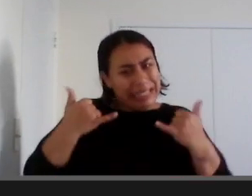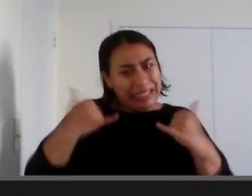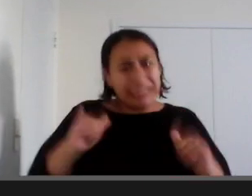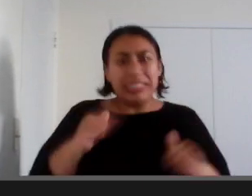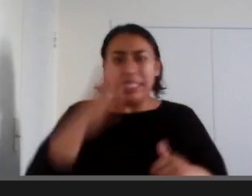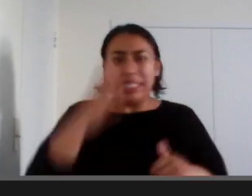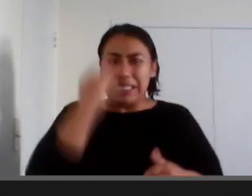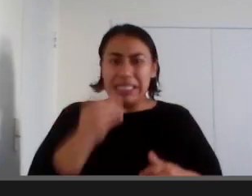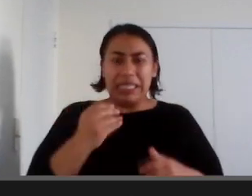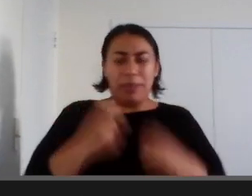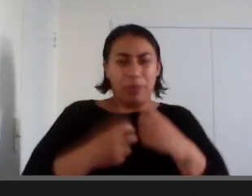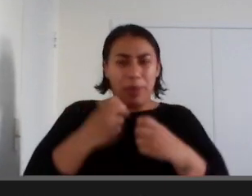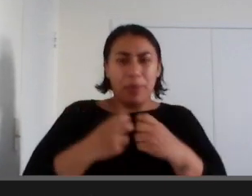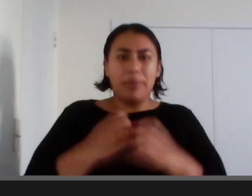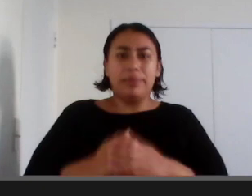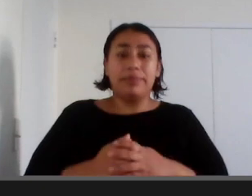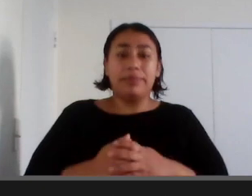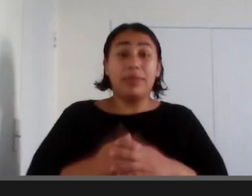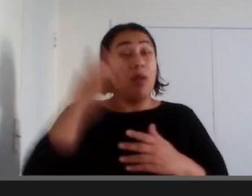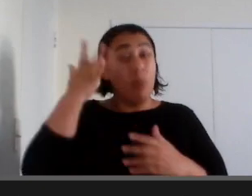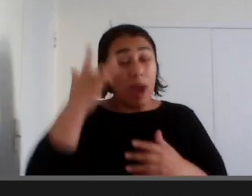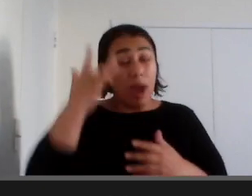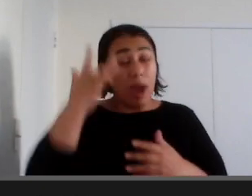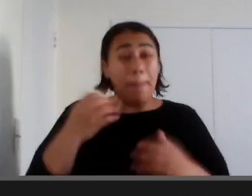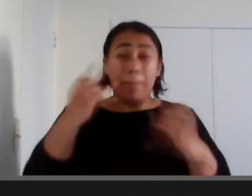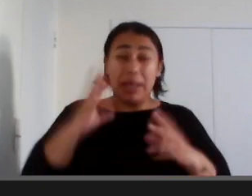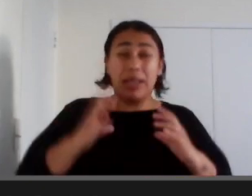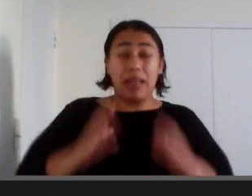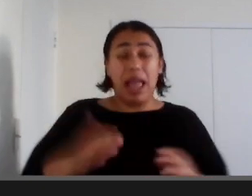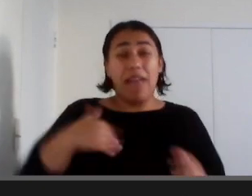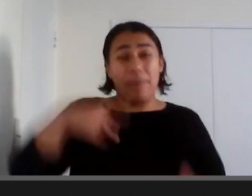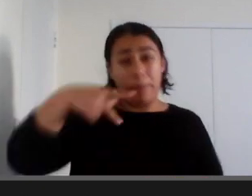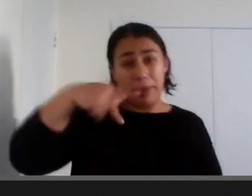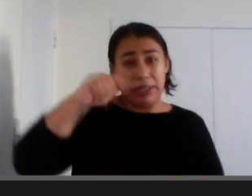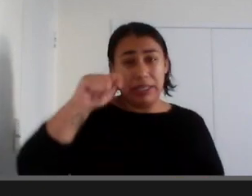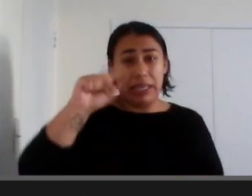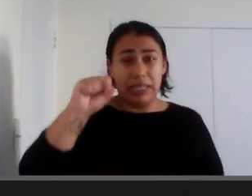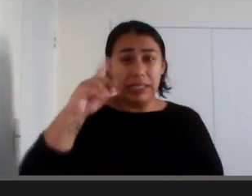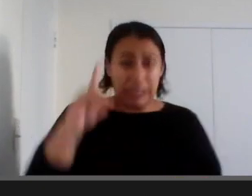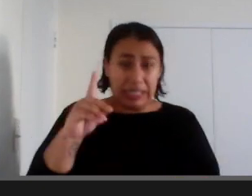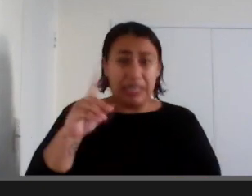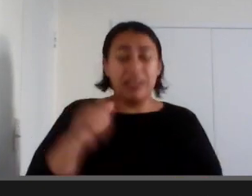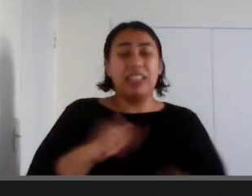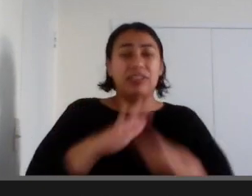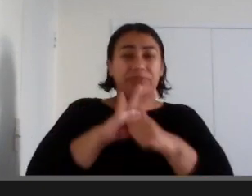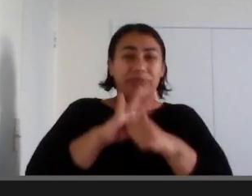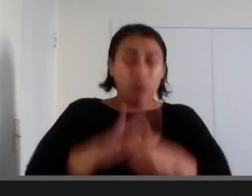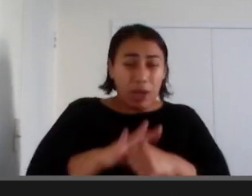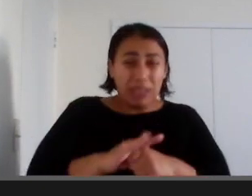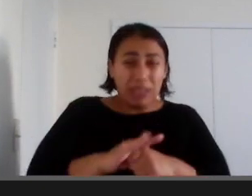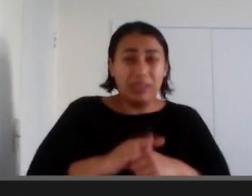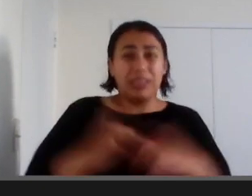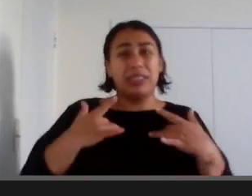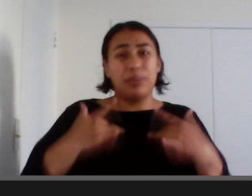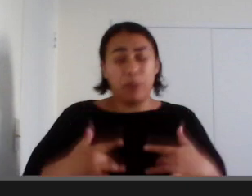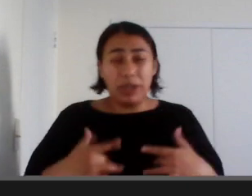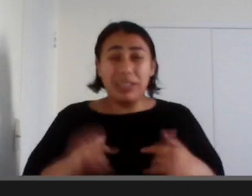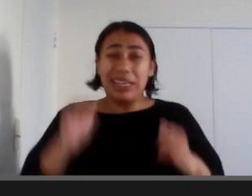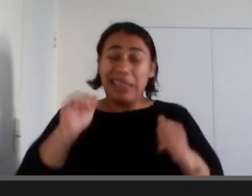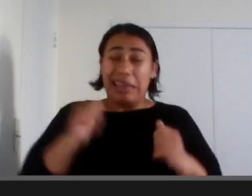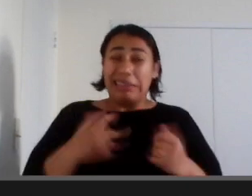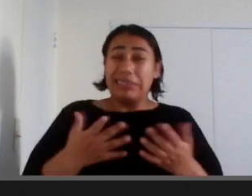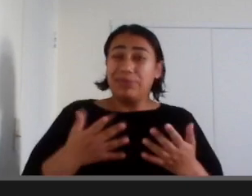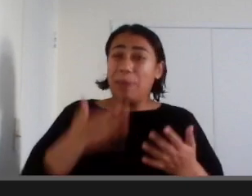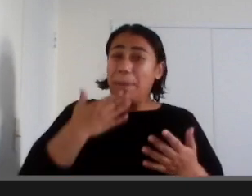with chronic pain conditions, PTSD, and other mental health concerns. It can seriously affect one's quality of life, their relationship